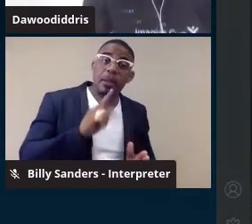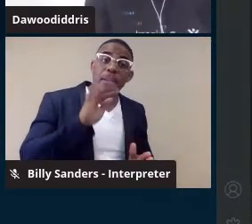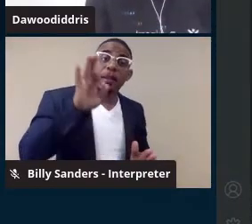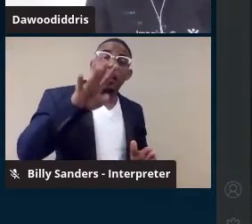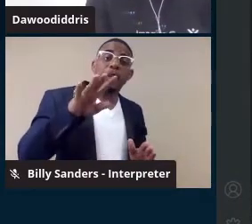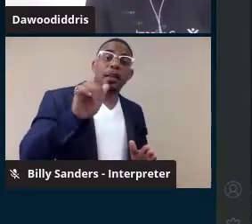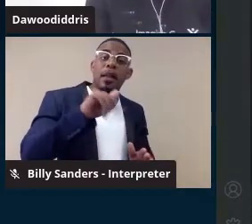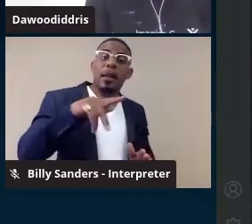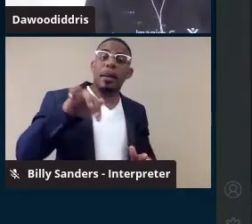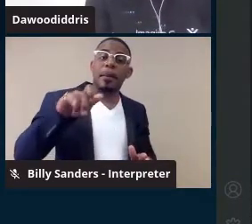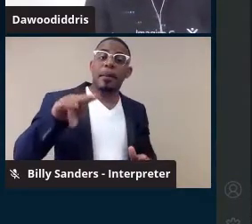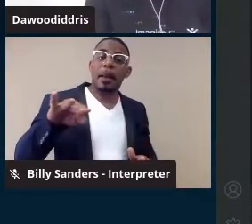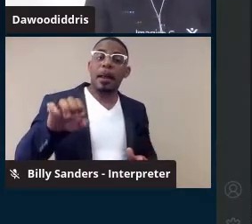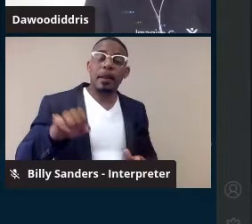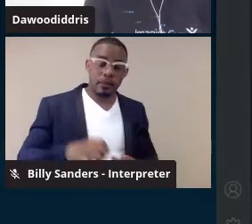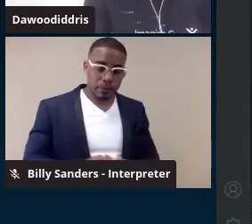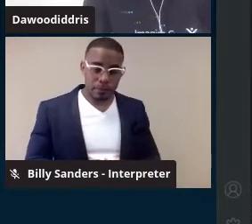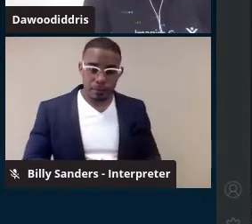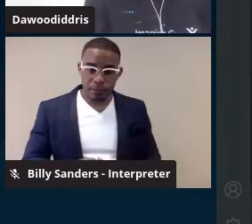client